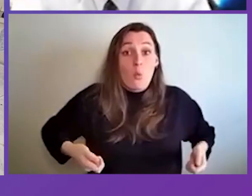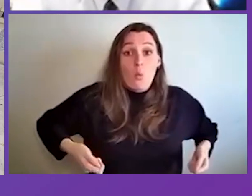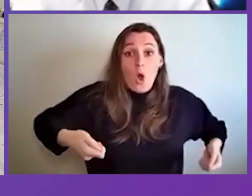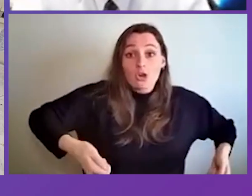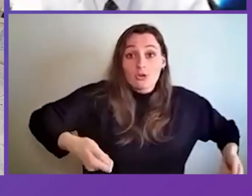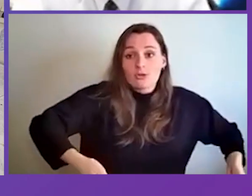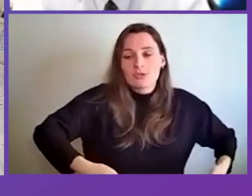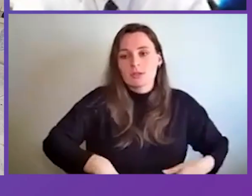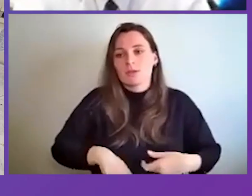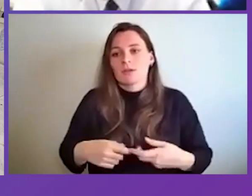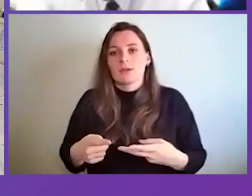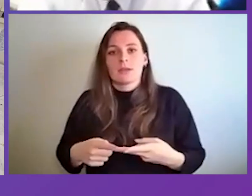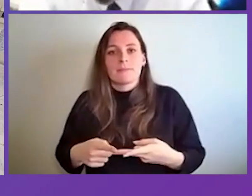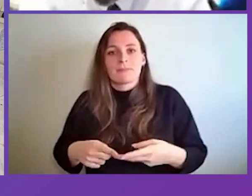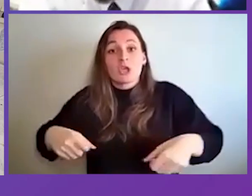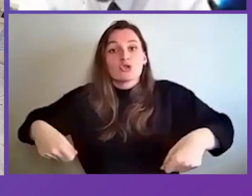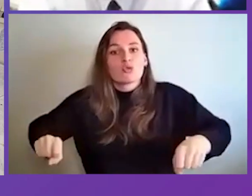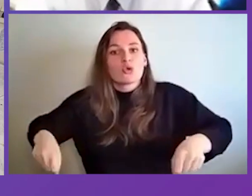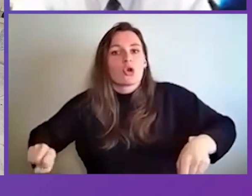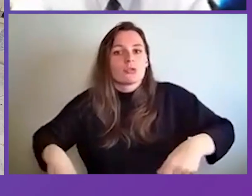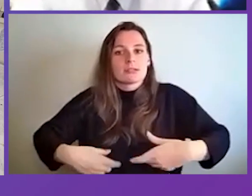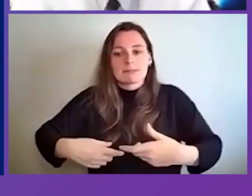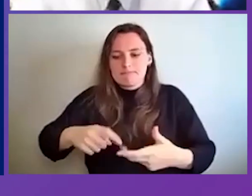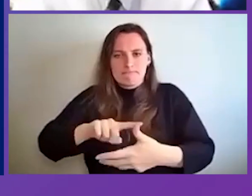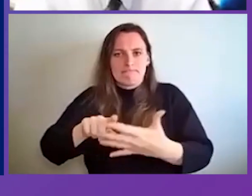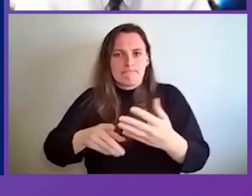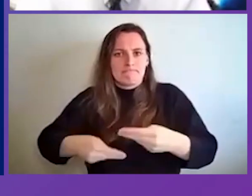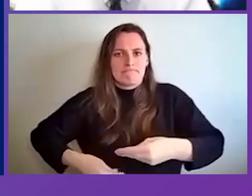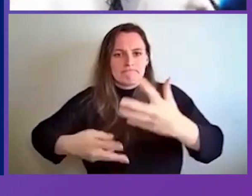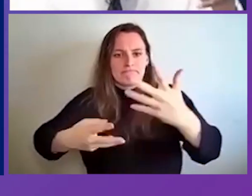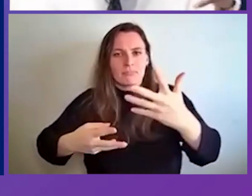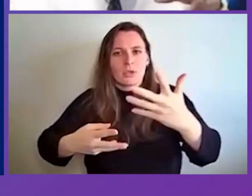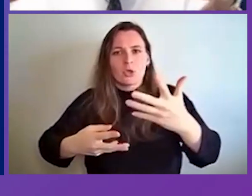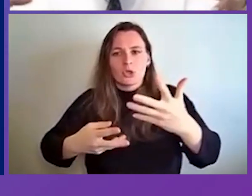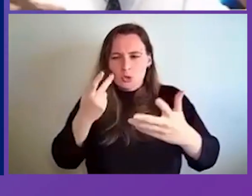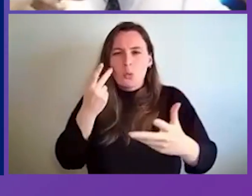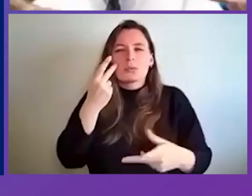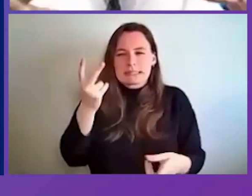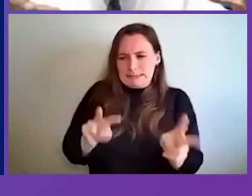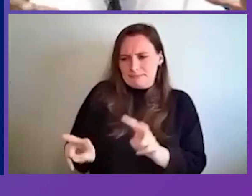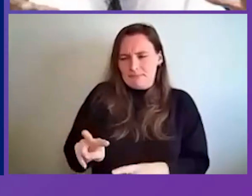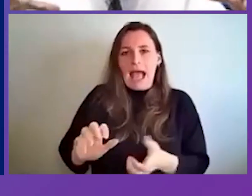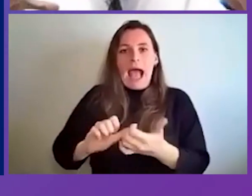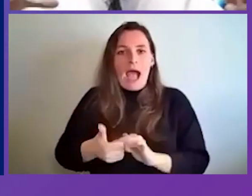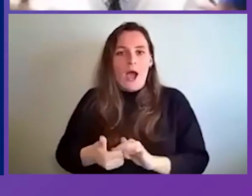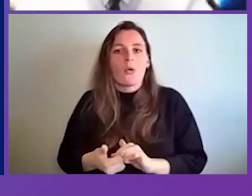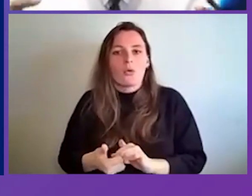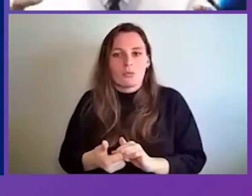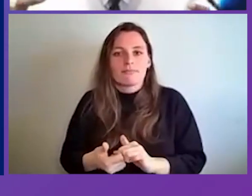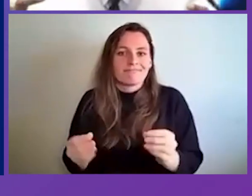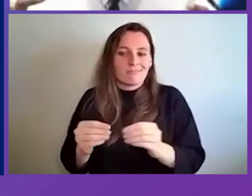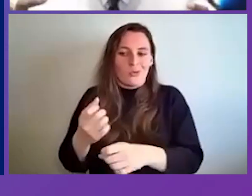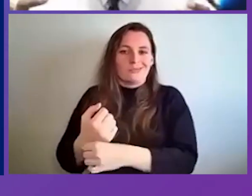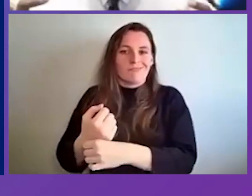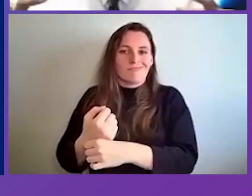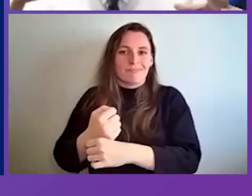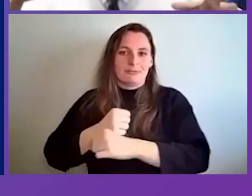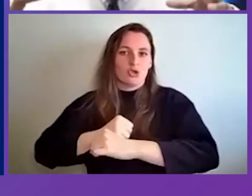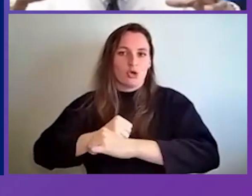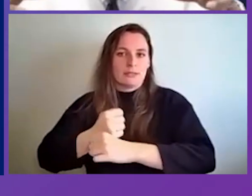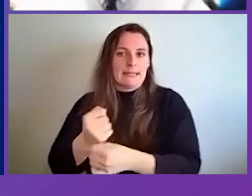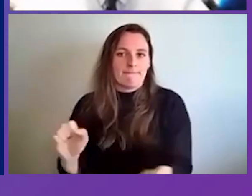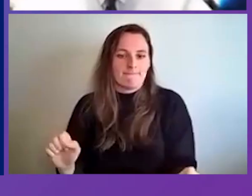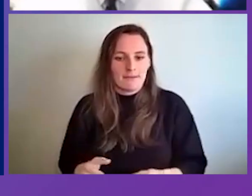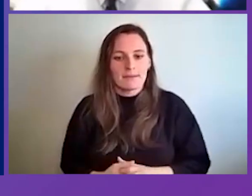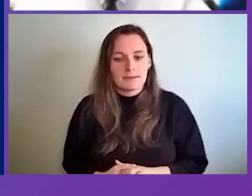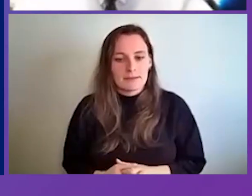these wheelchairs in different ways, considering the number and the location of the tie downs that we have available, the